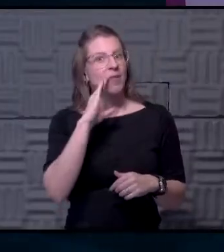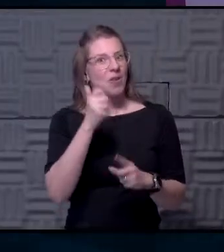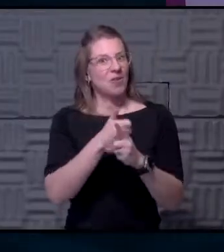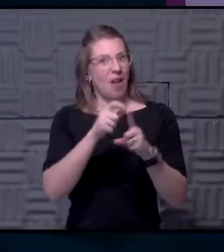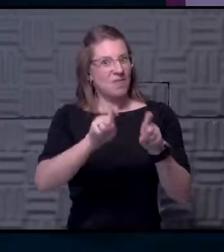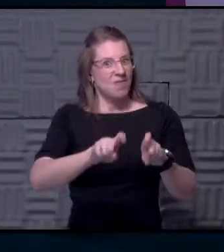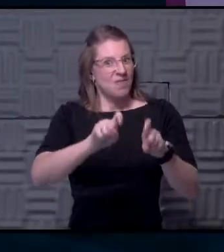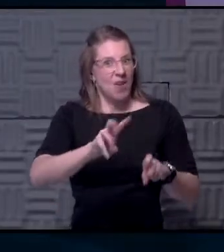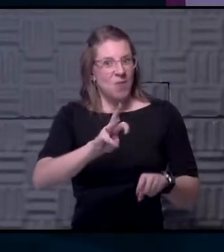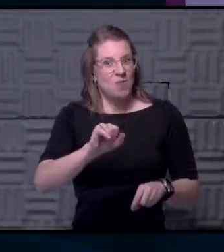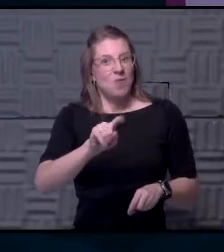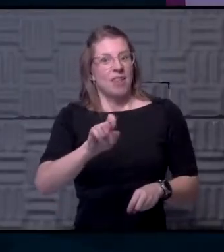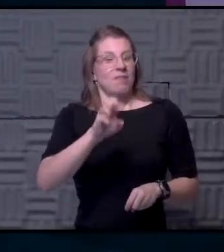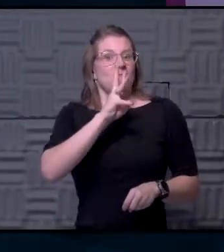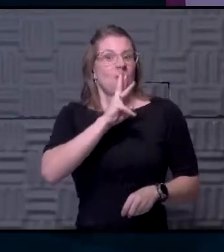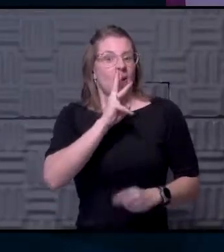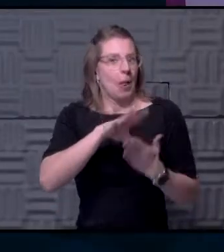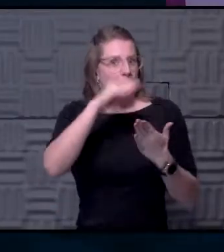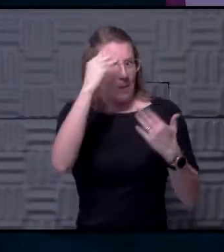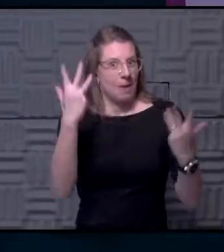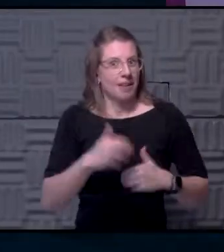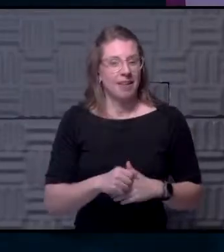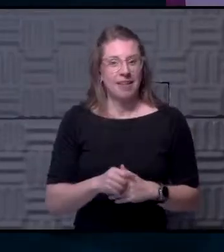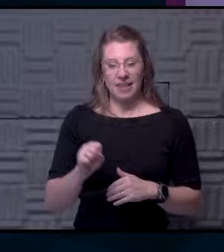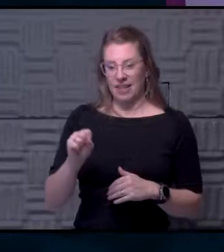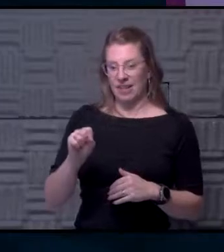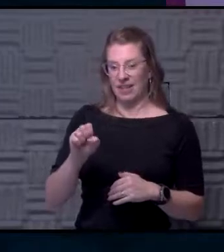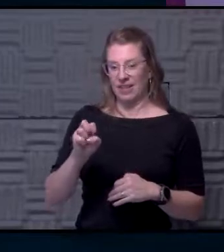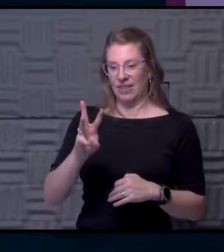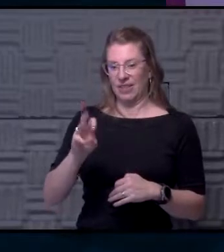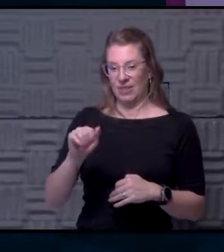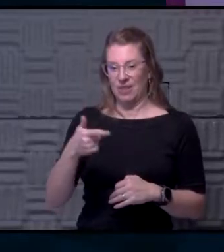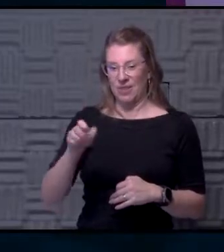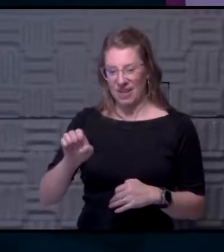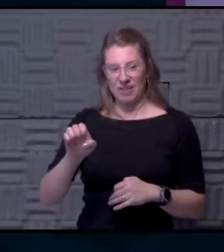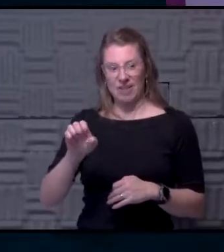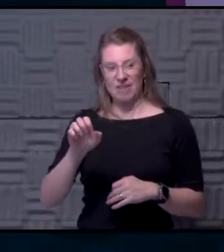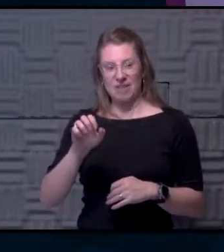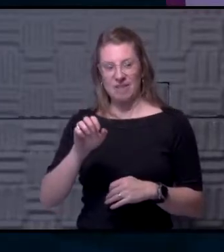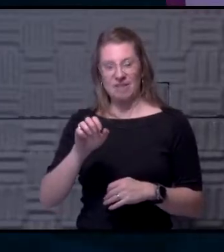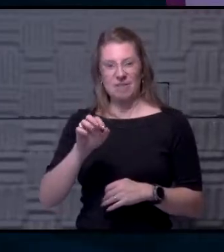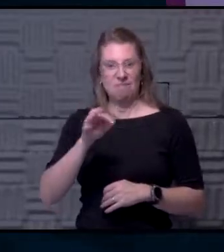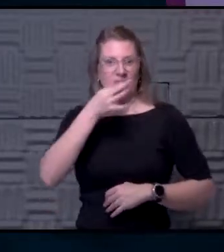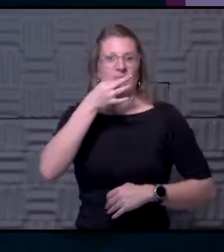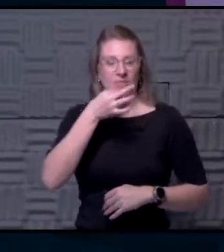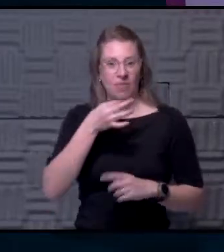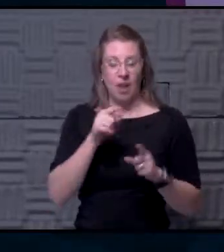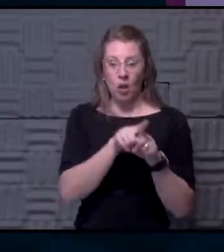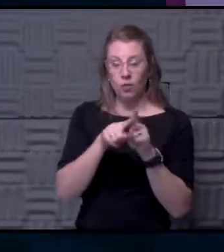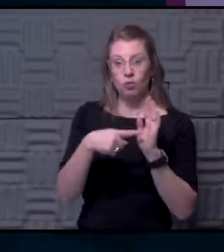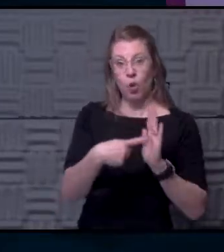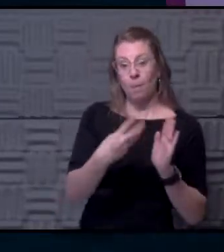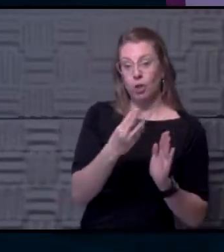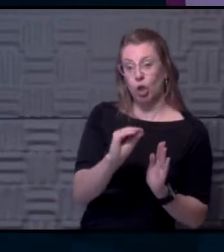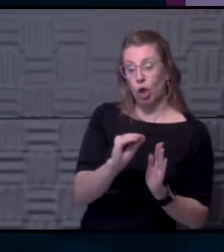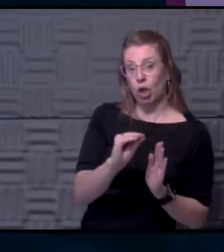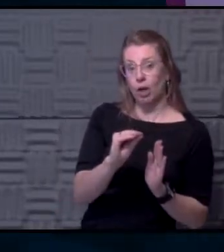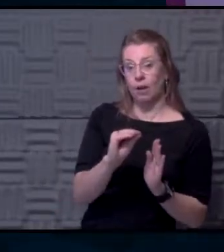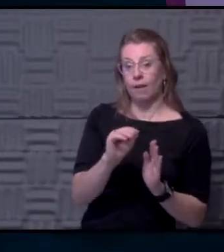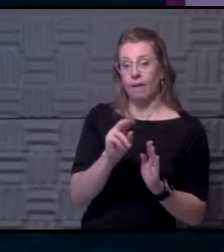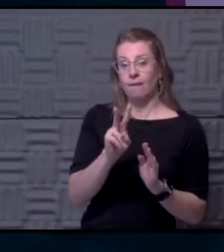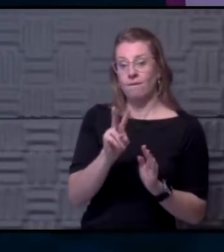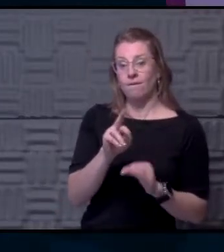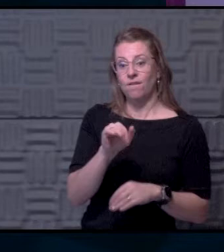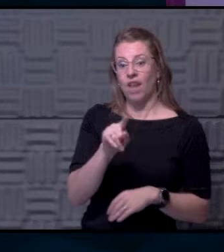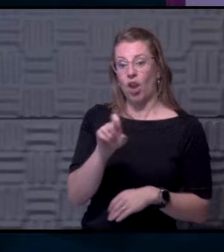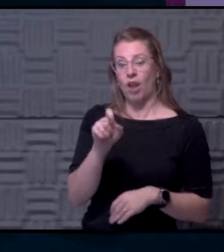some wastewater testing. What are you learning? Sewage master. Oh, and he also said that it showed on the Missouri side that the variant is